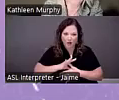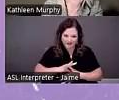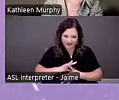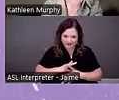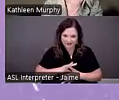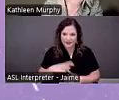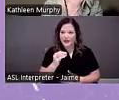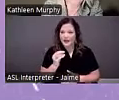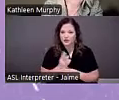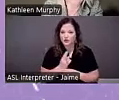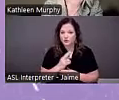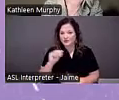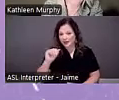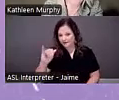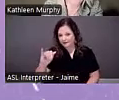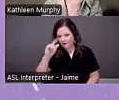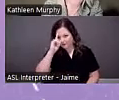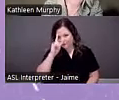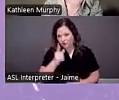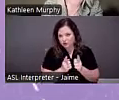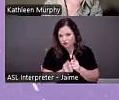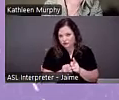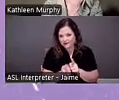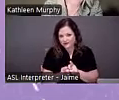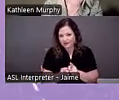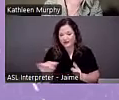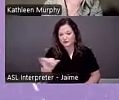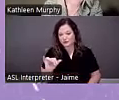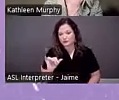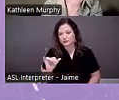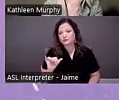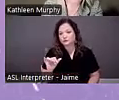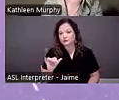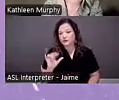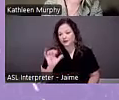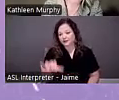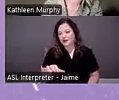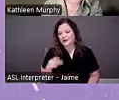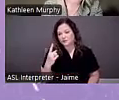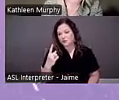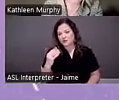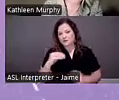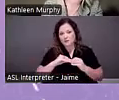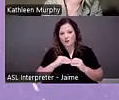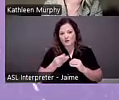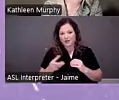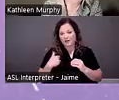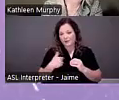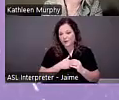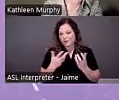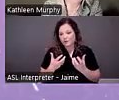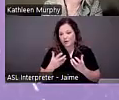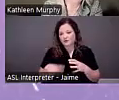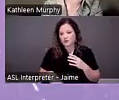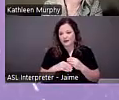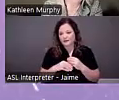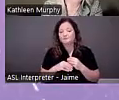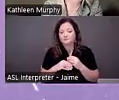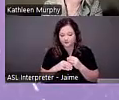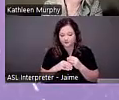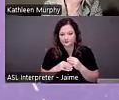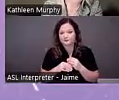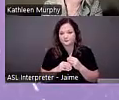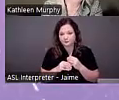use AI to translate in other languages as well, which is another step that we would like to take. Of course, we're not going to